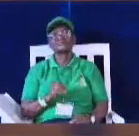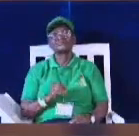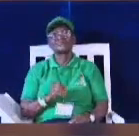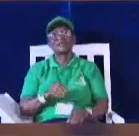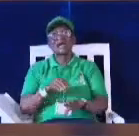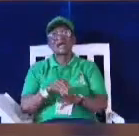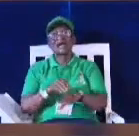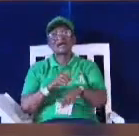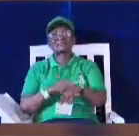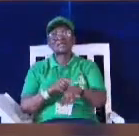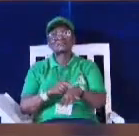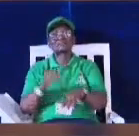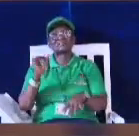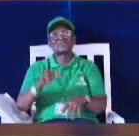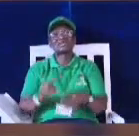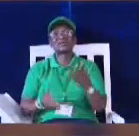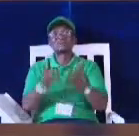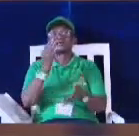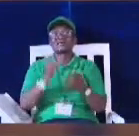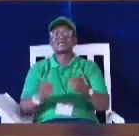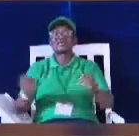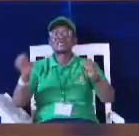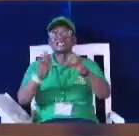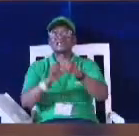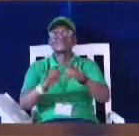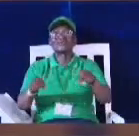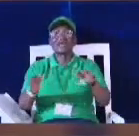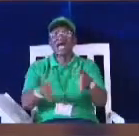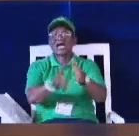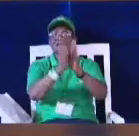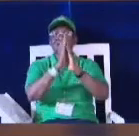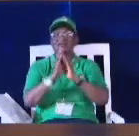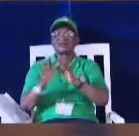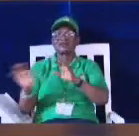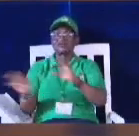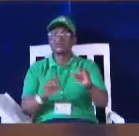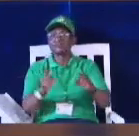Occasionally, they may even ask, do you want to watch a film?